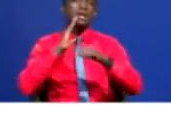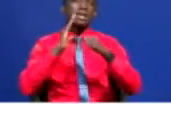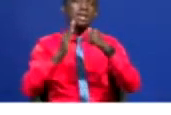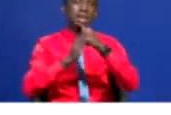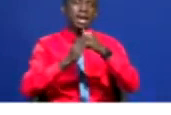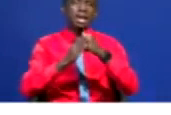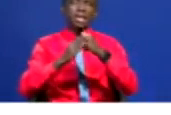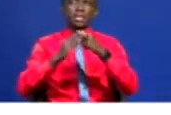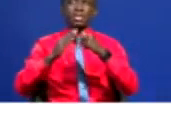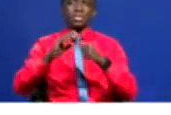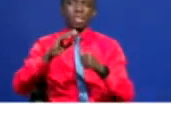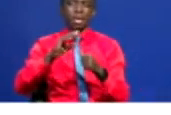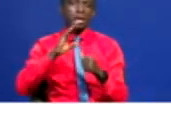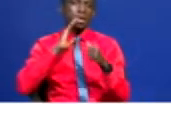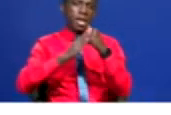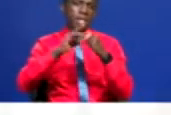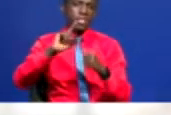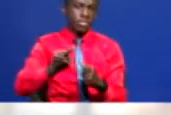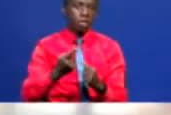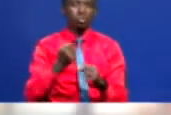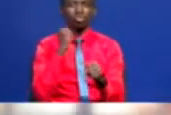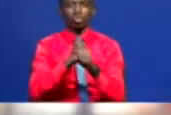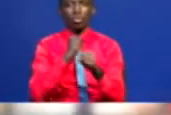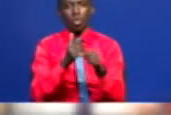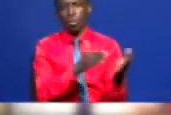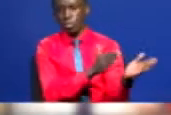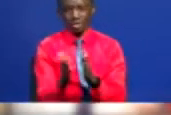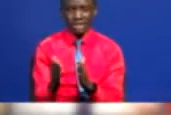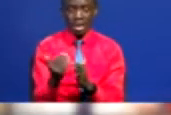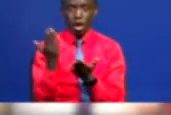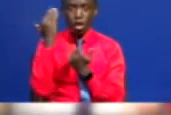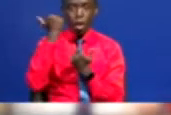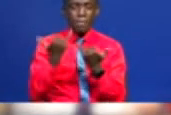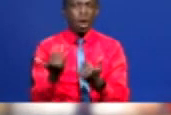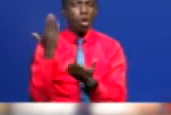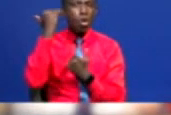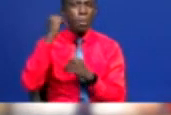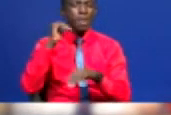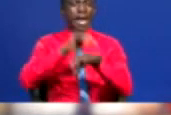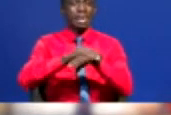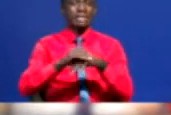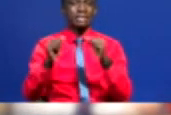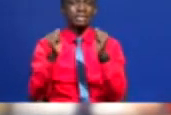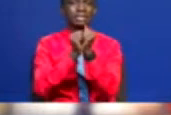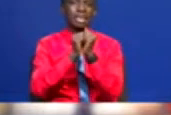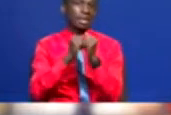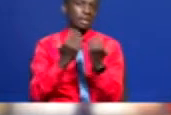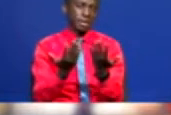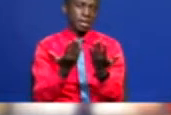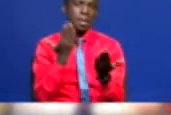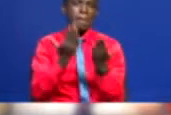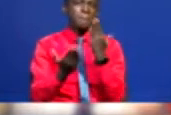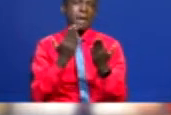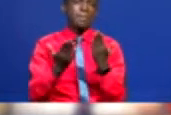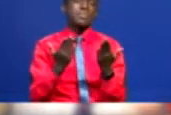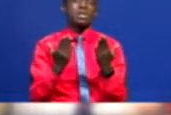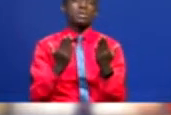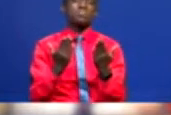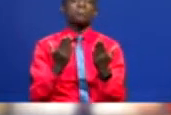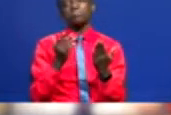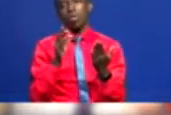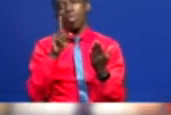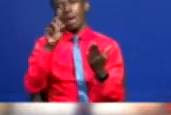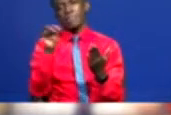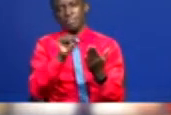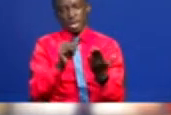youth. And we believe that in this space, we should be able to create or attain a threshold of 1 million jobs for our youth. And that will be a